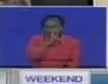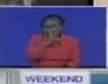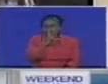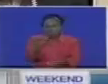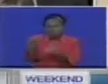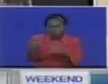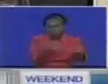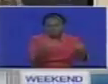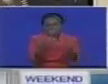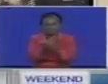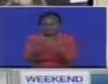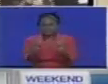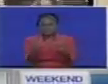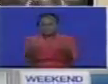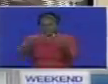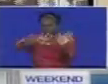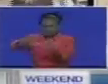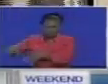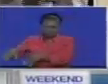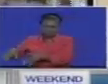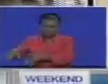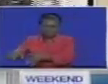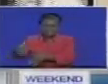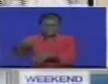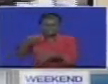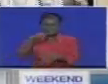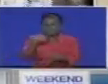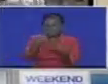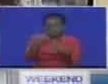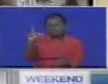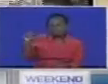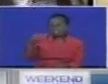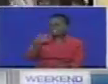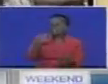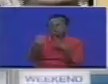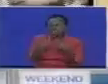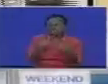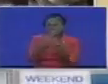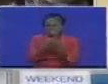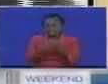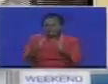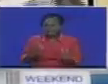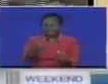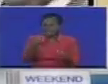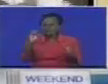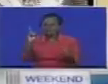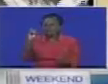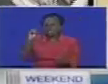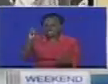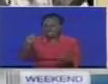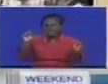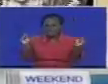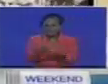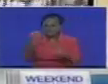The democratic does not exist. But leave that alone. I've seen people on Twitter speaking about it. Somebody said that ODM cannot even win its own